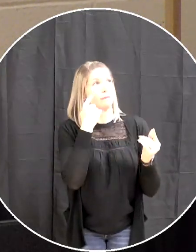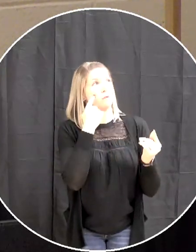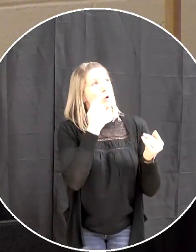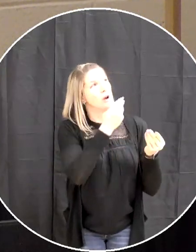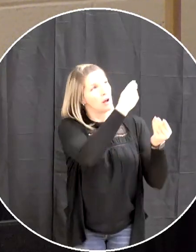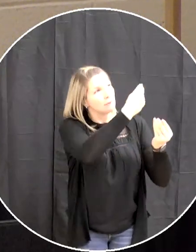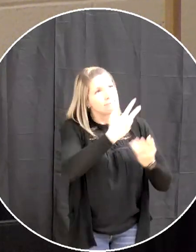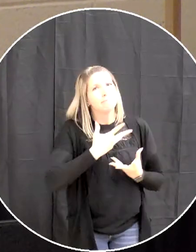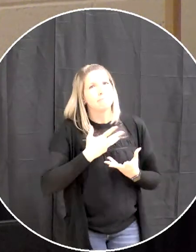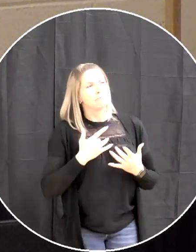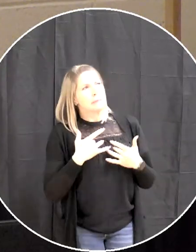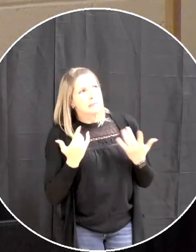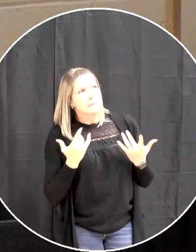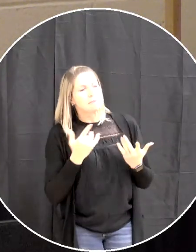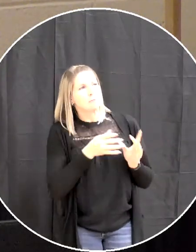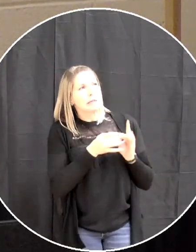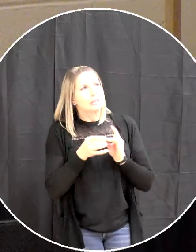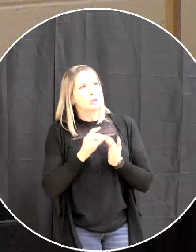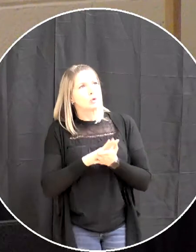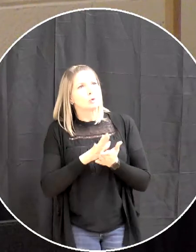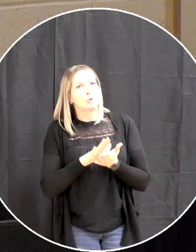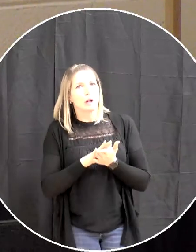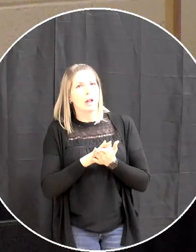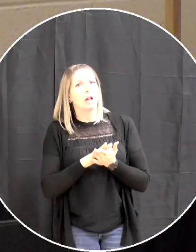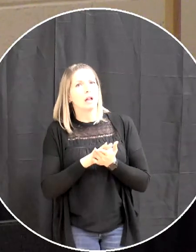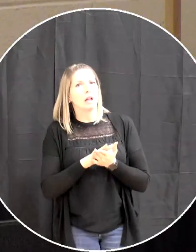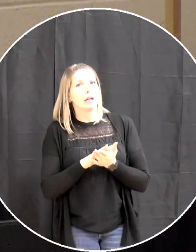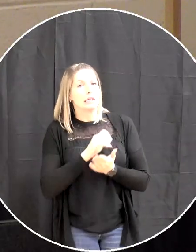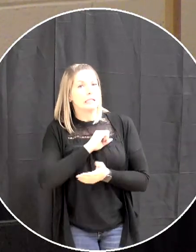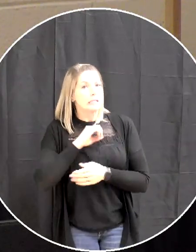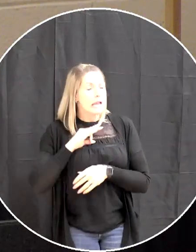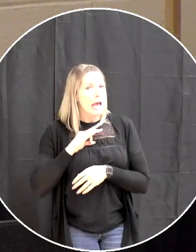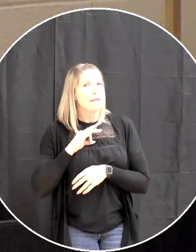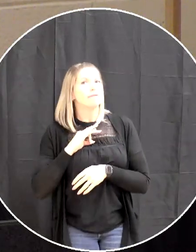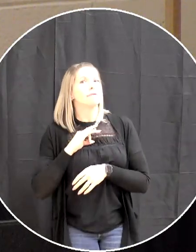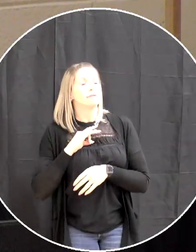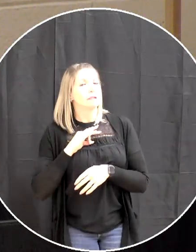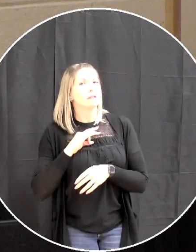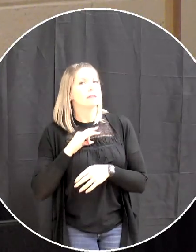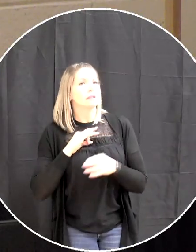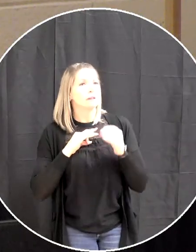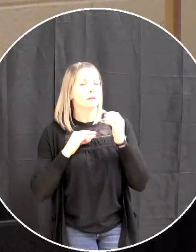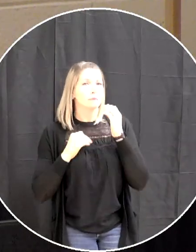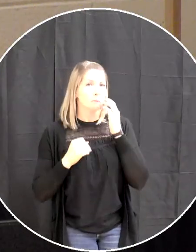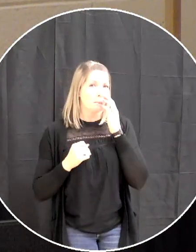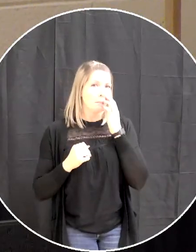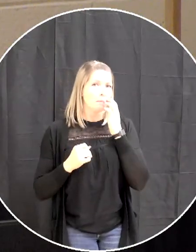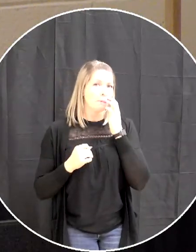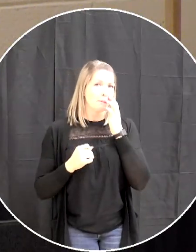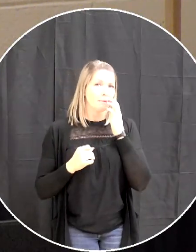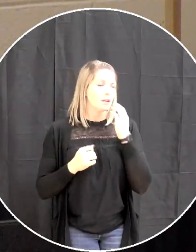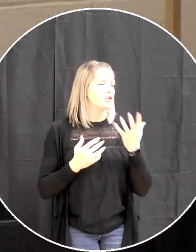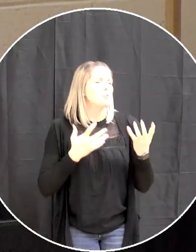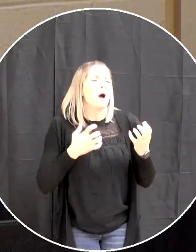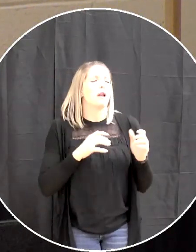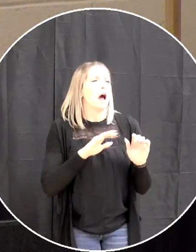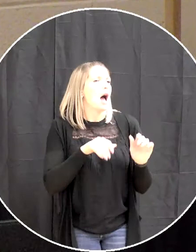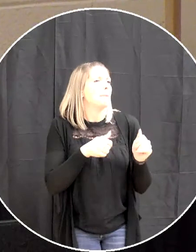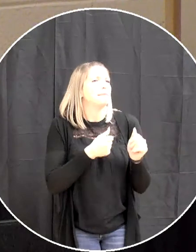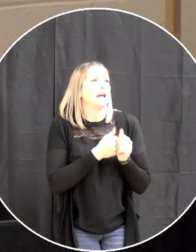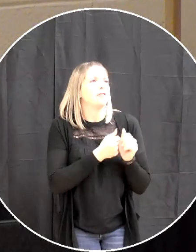us as a school district at the staff level on, just give us an update on the medical